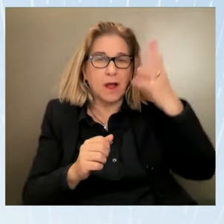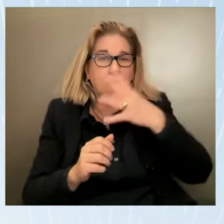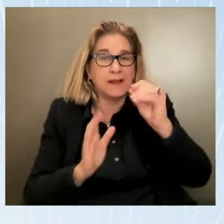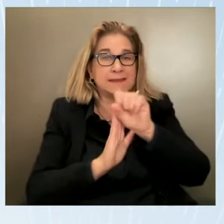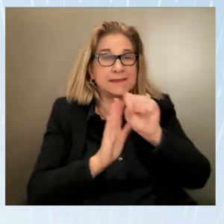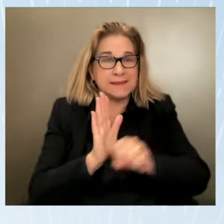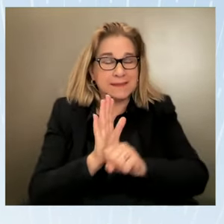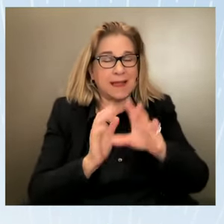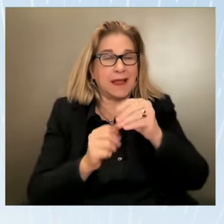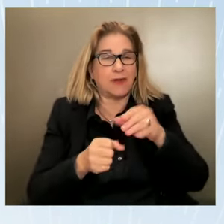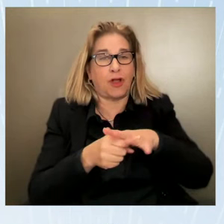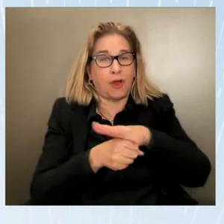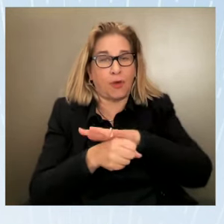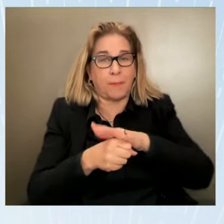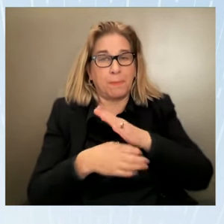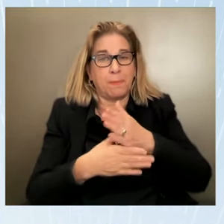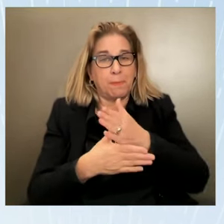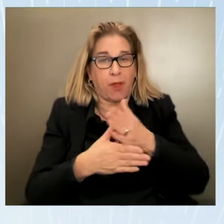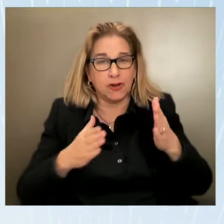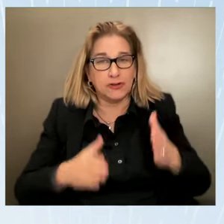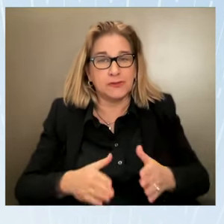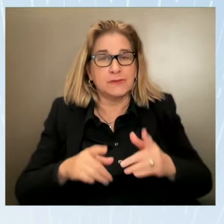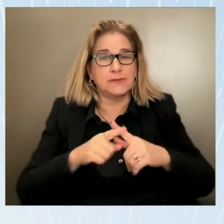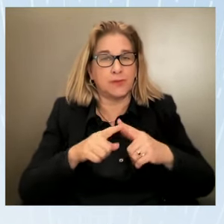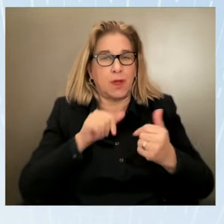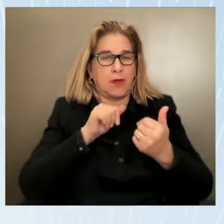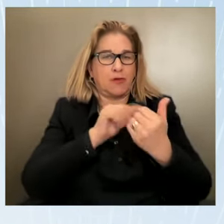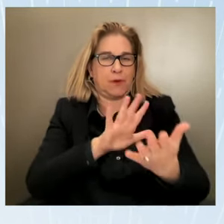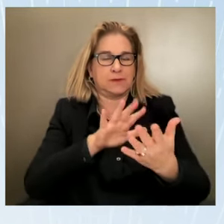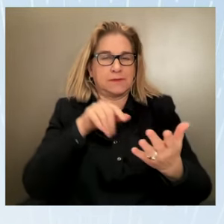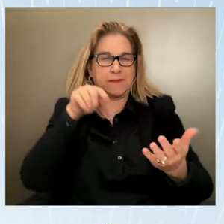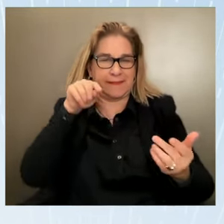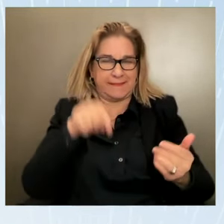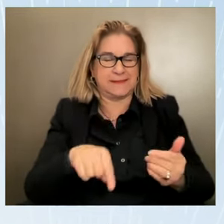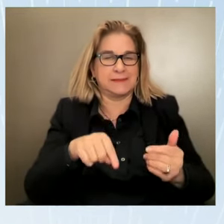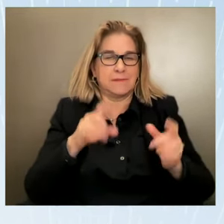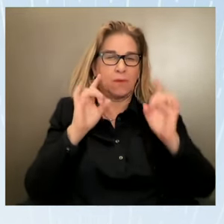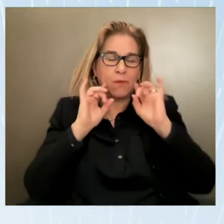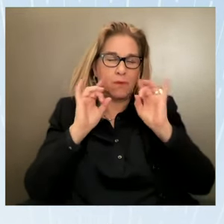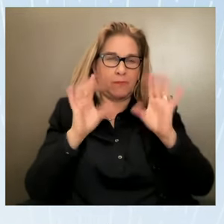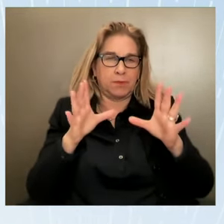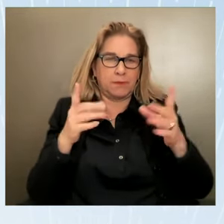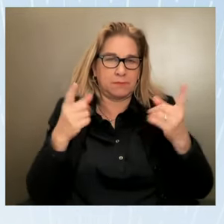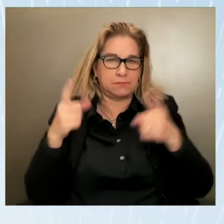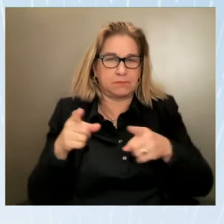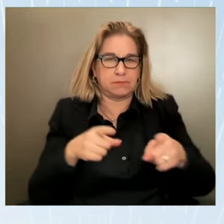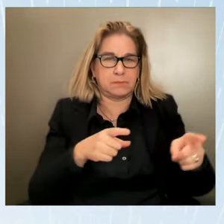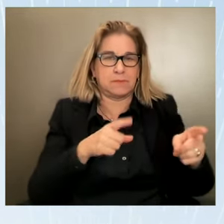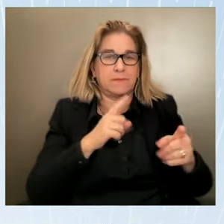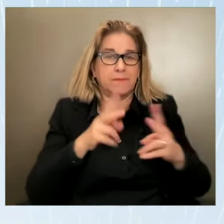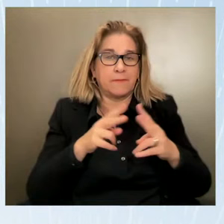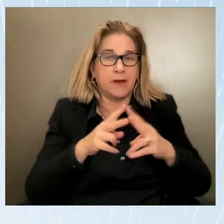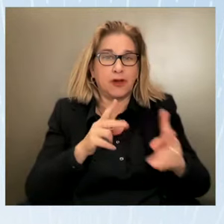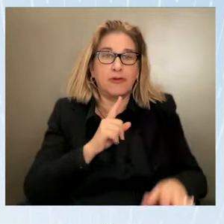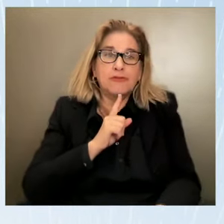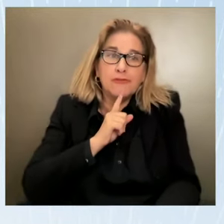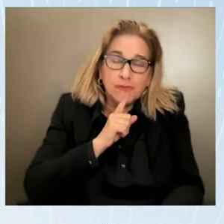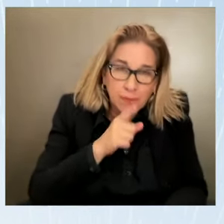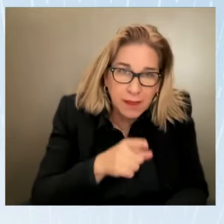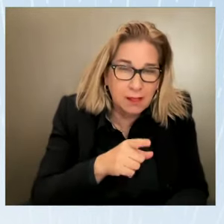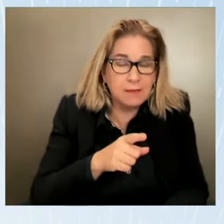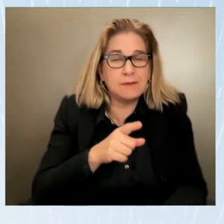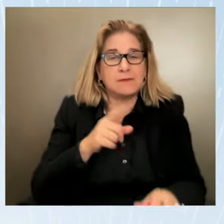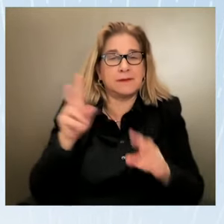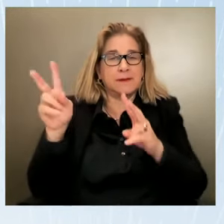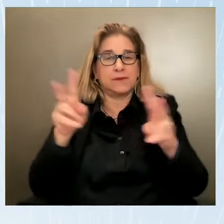this scourge that is very real in Indian Country, particularly with respect to women and